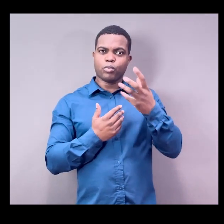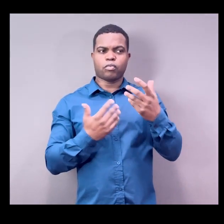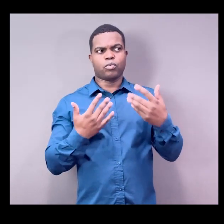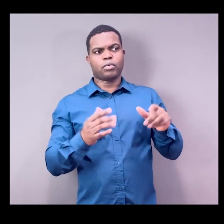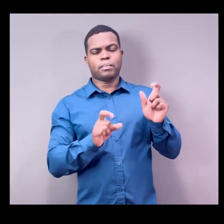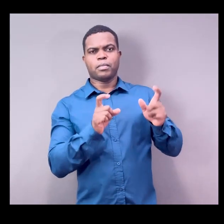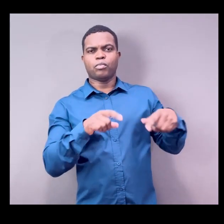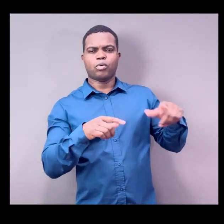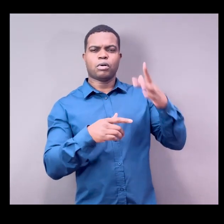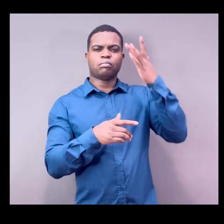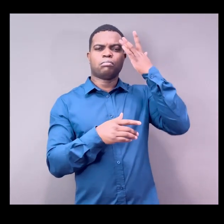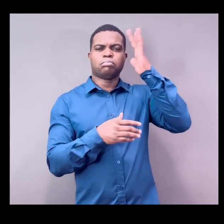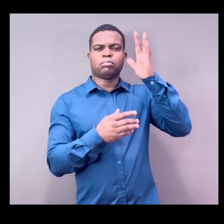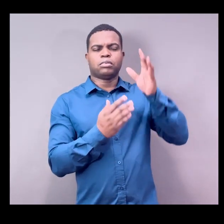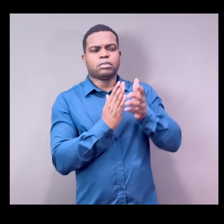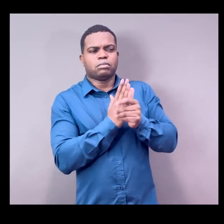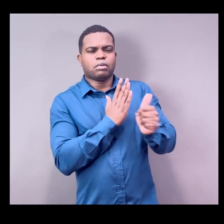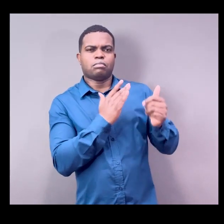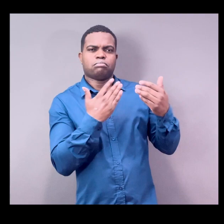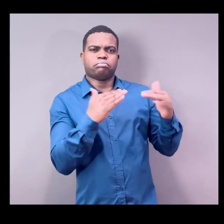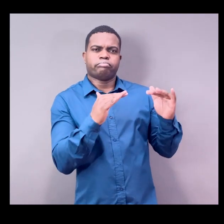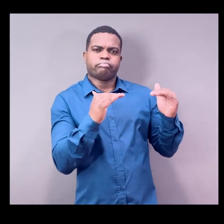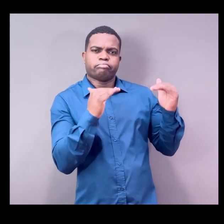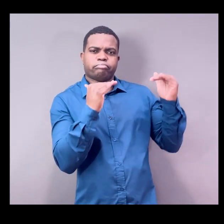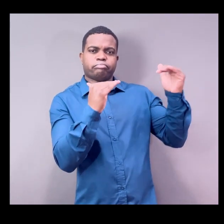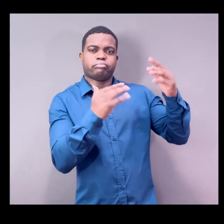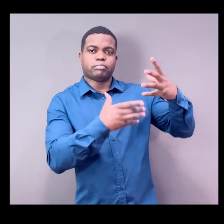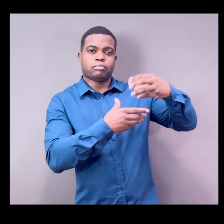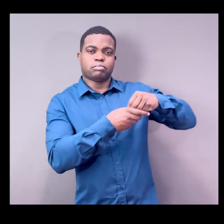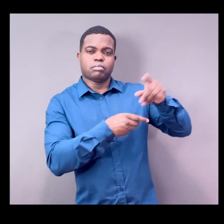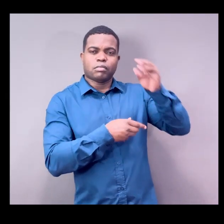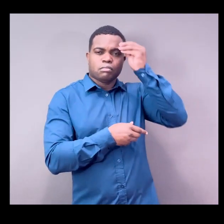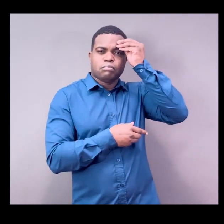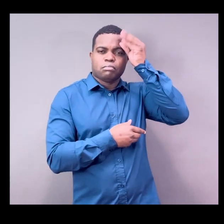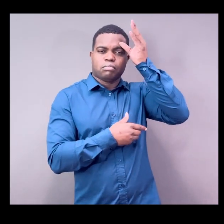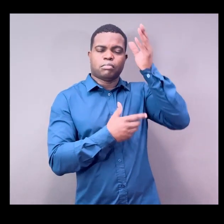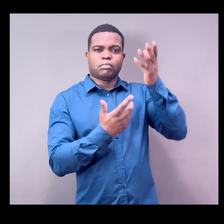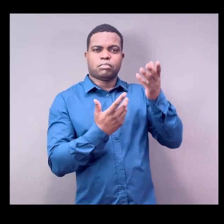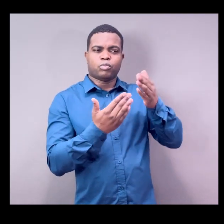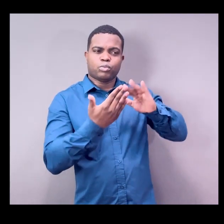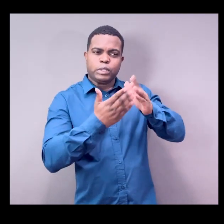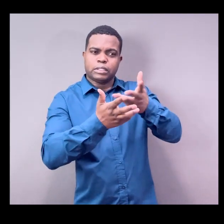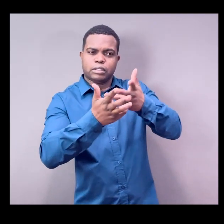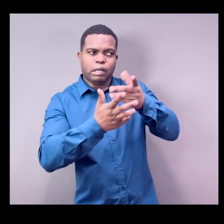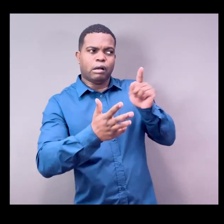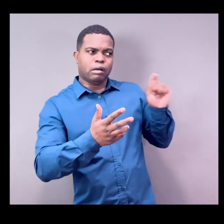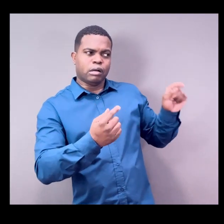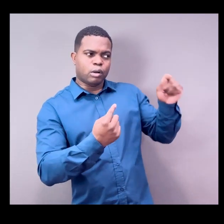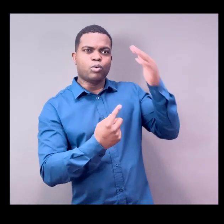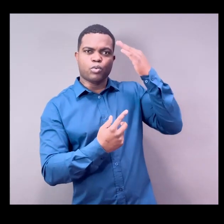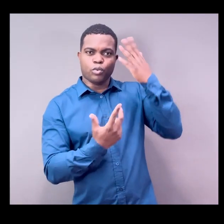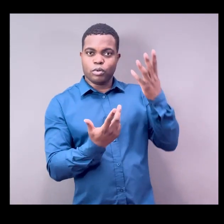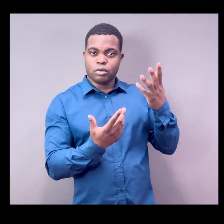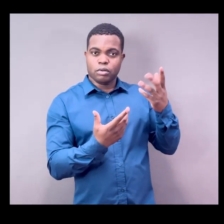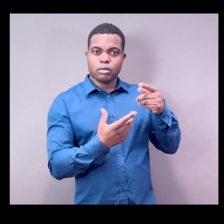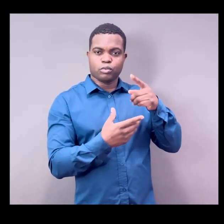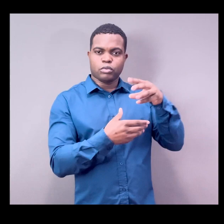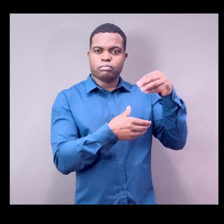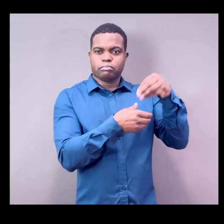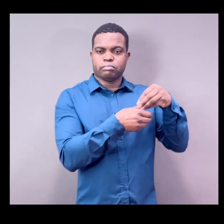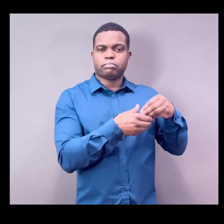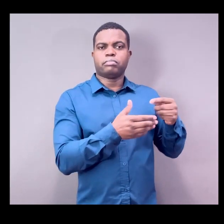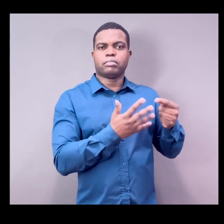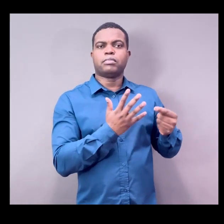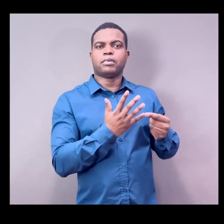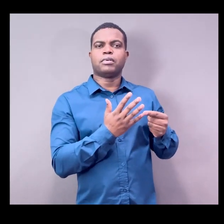that are exceptional, people that have high skills, people that have knowledge in whatever you want to engage the community